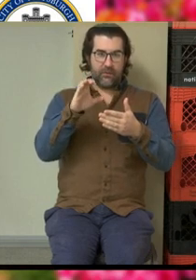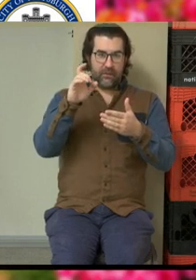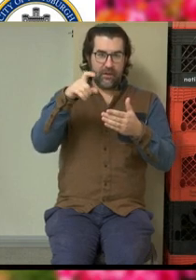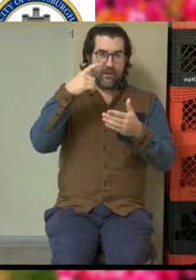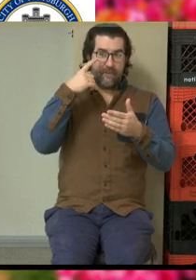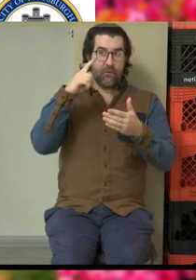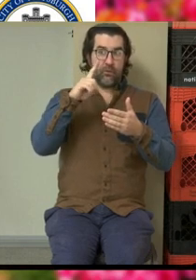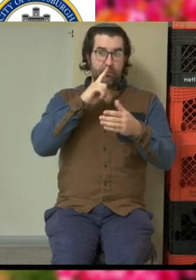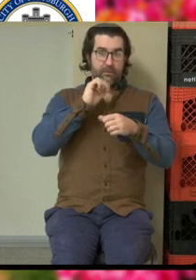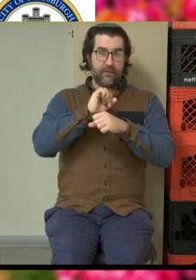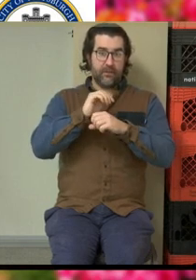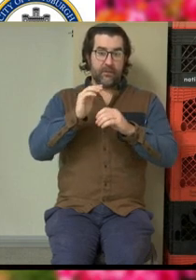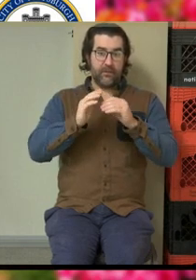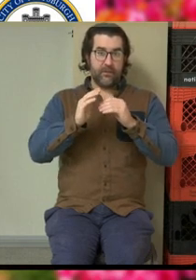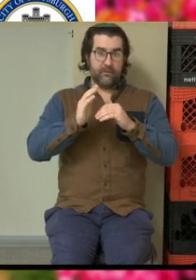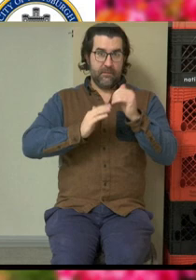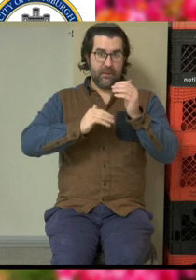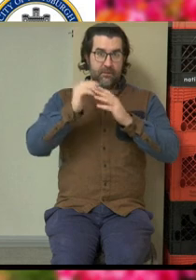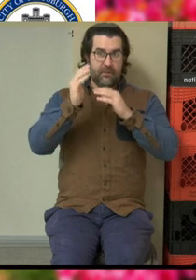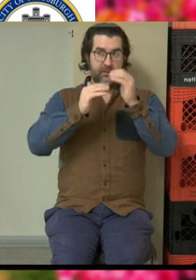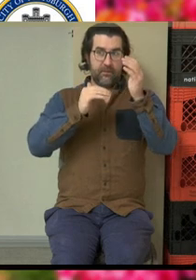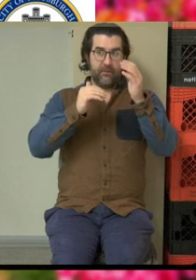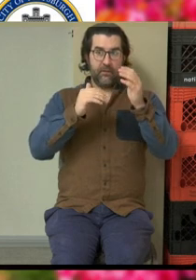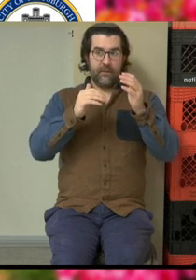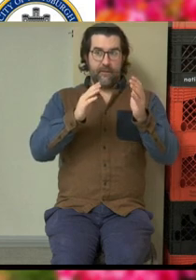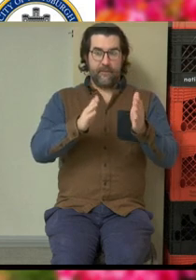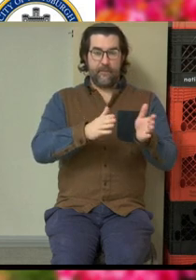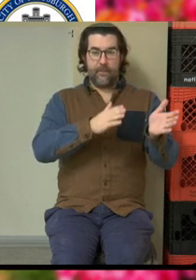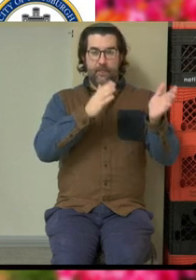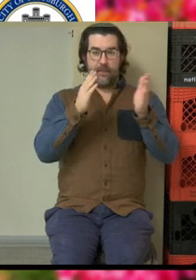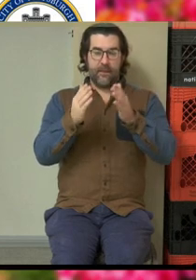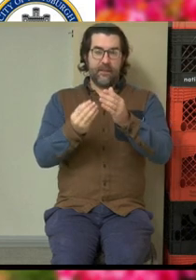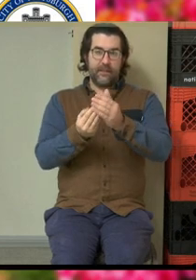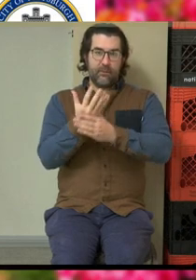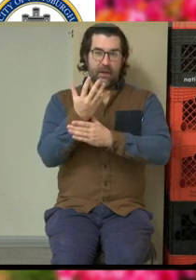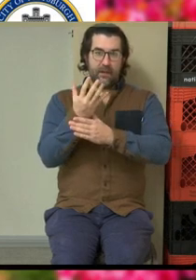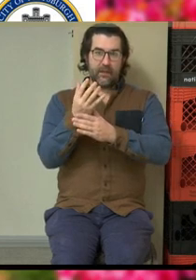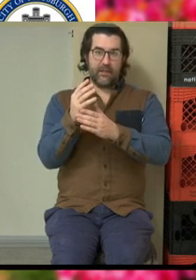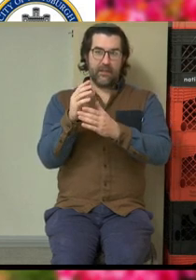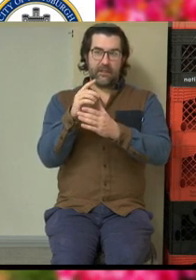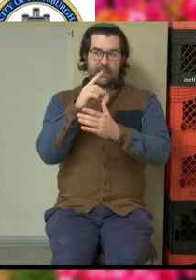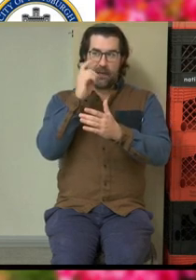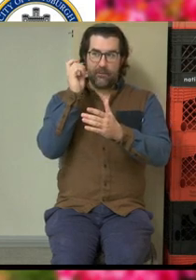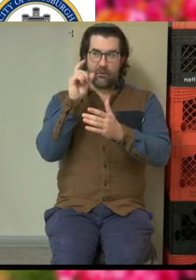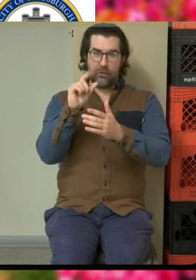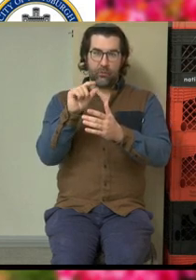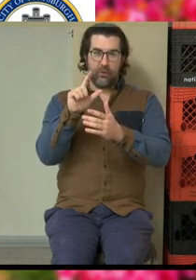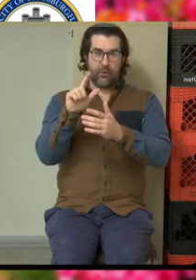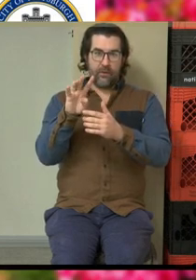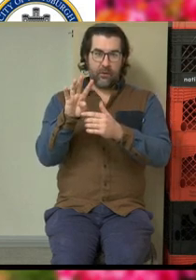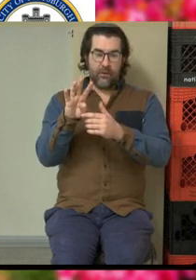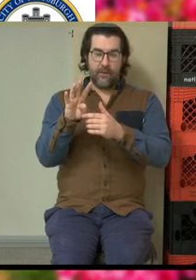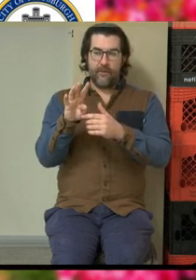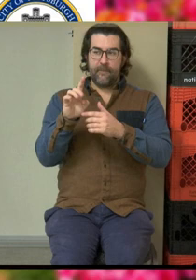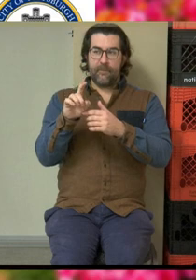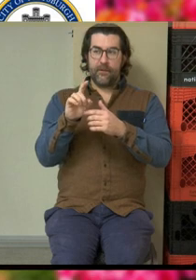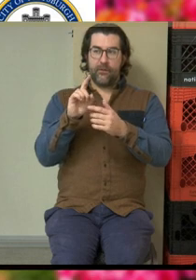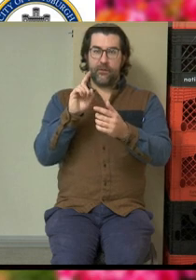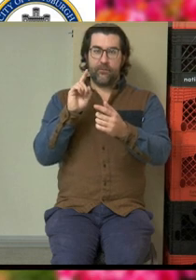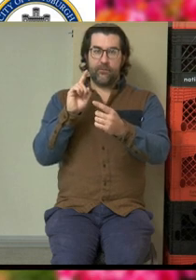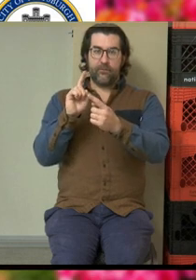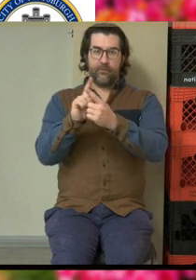the project. So that takes us to the spring and summer of 2024. We have to meet with all of